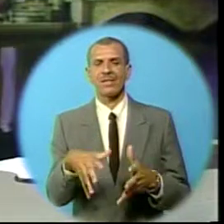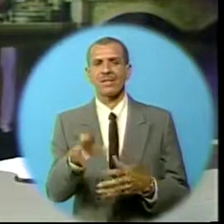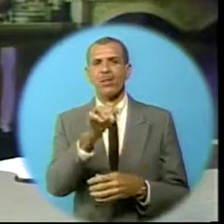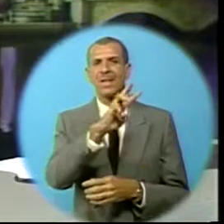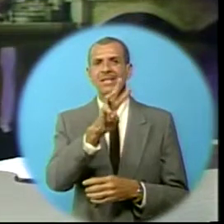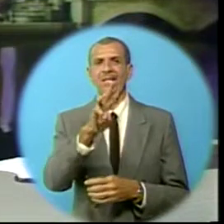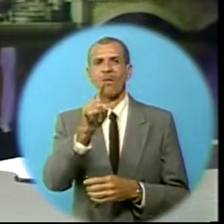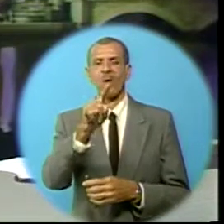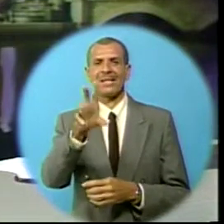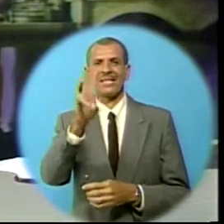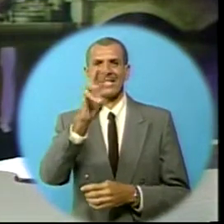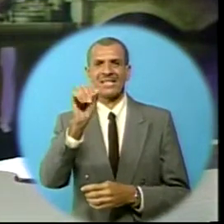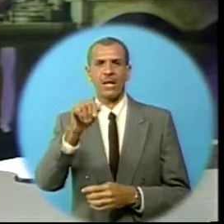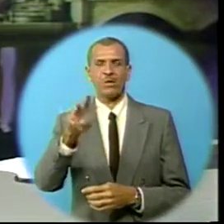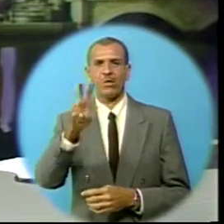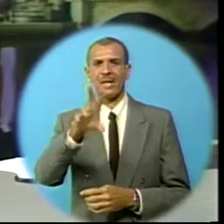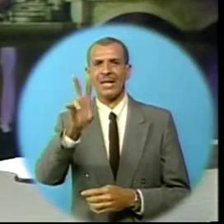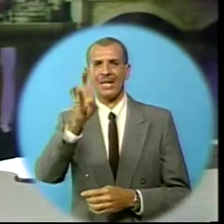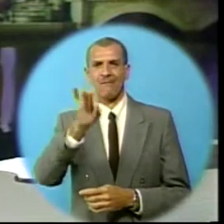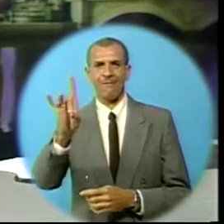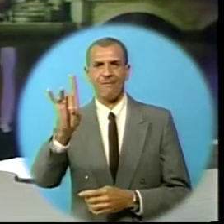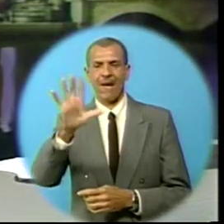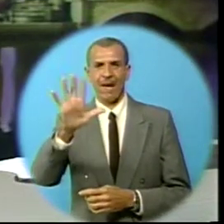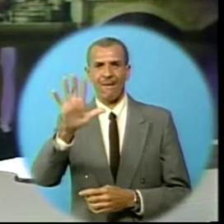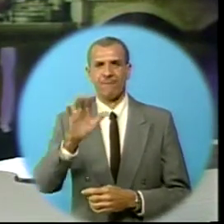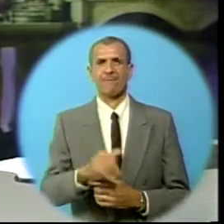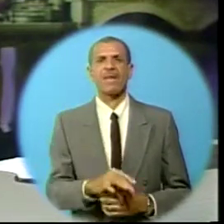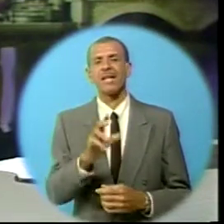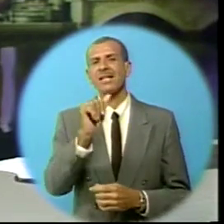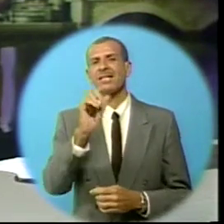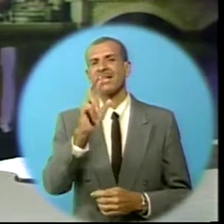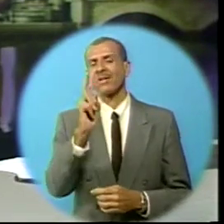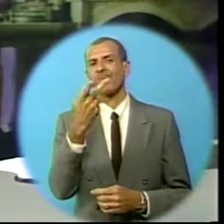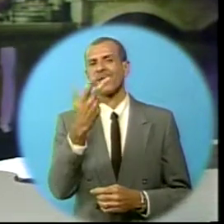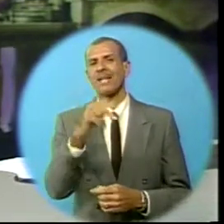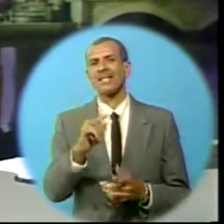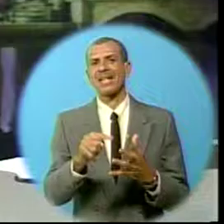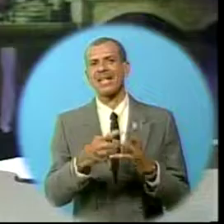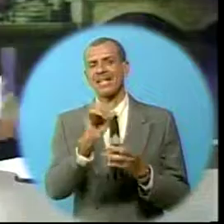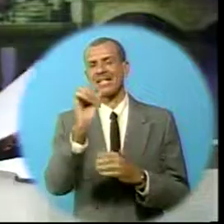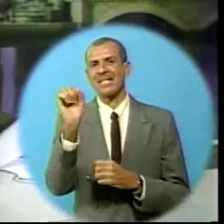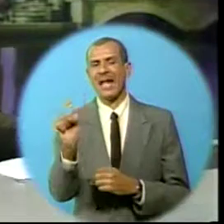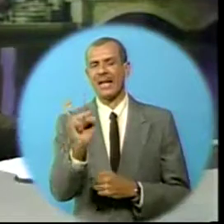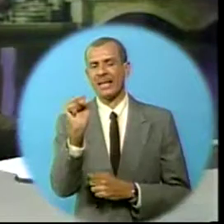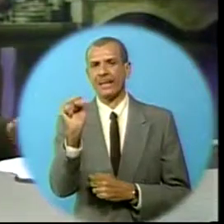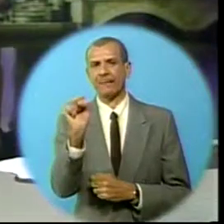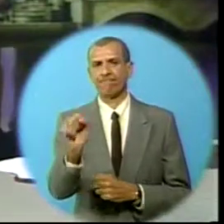160 and 285. The second game in the three-match series starts on Saturday.